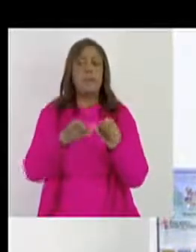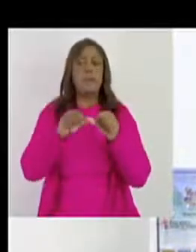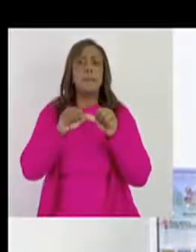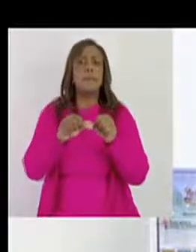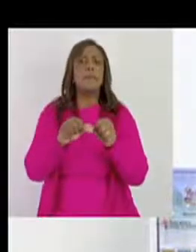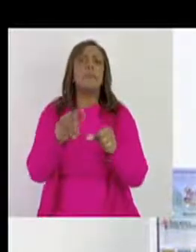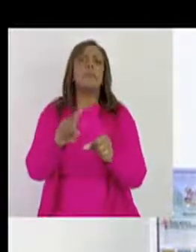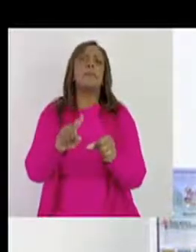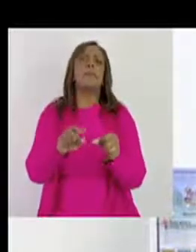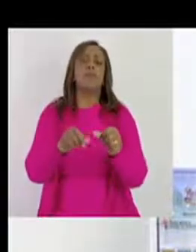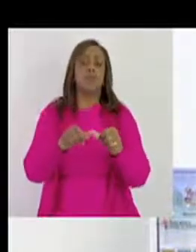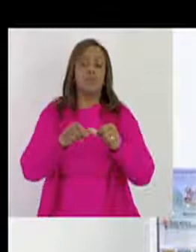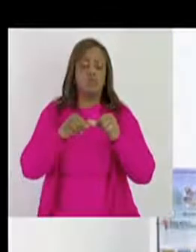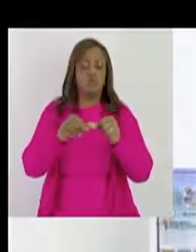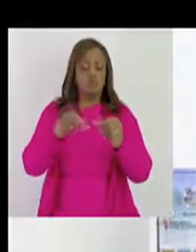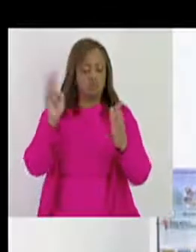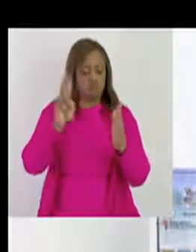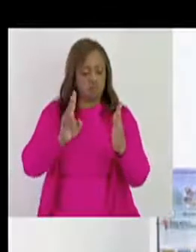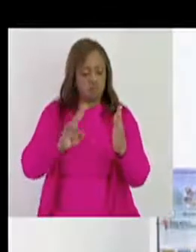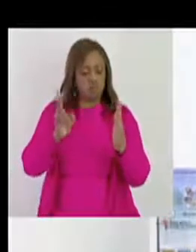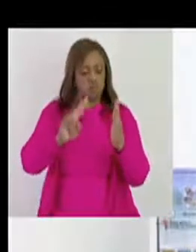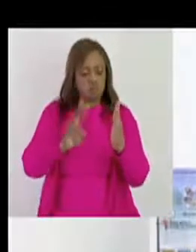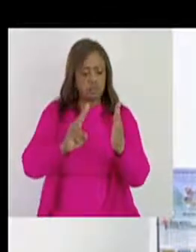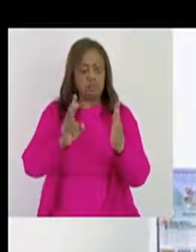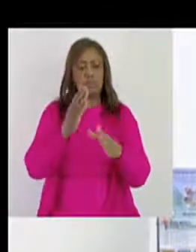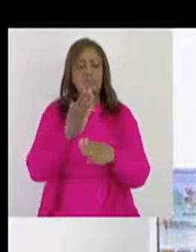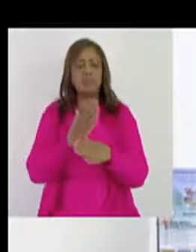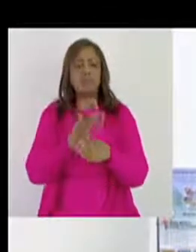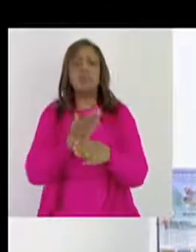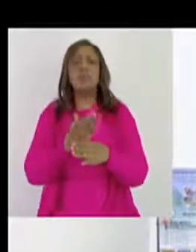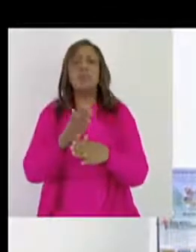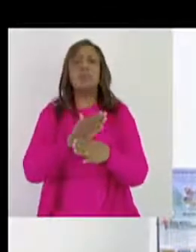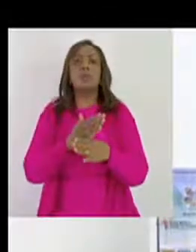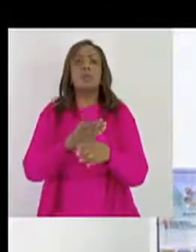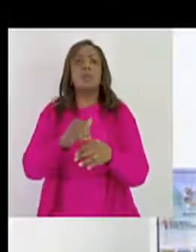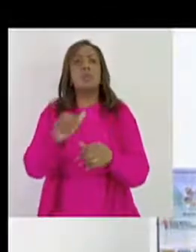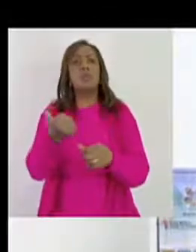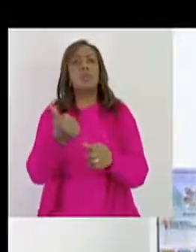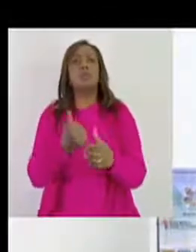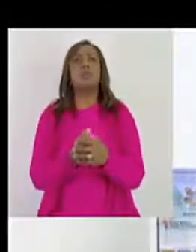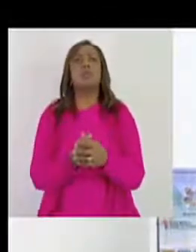doing online classes or activities, including homework.